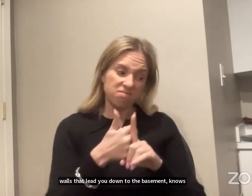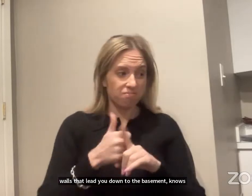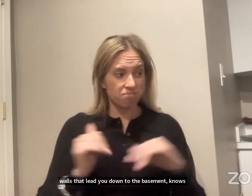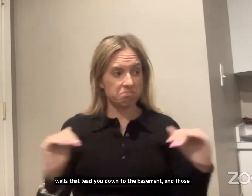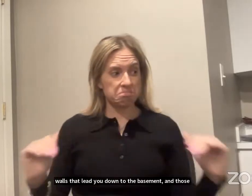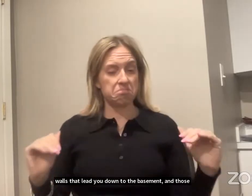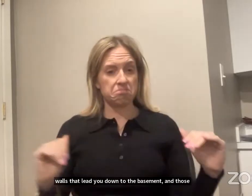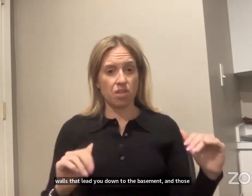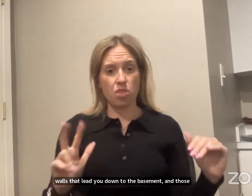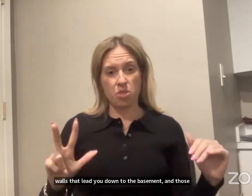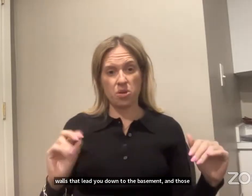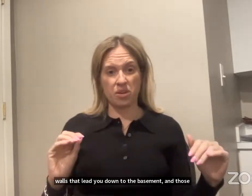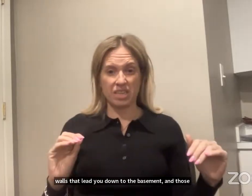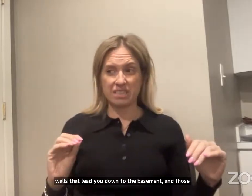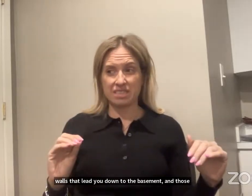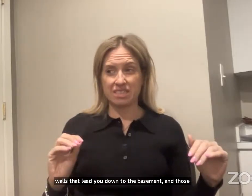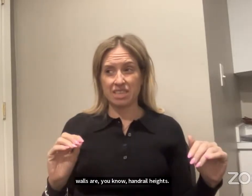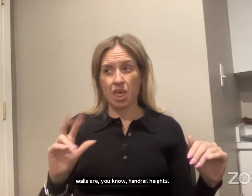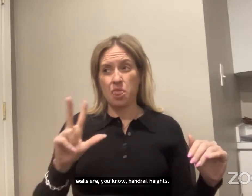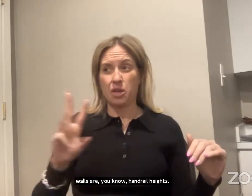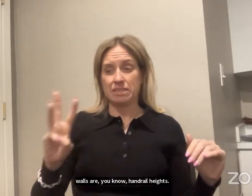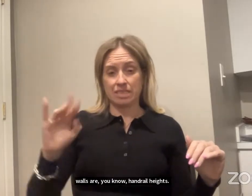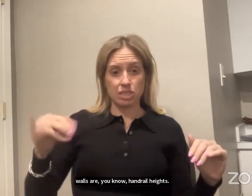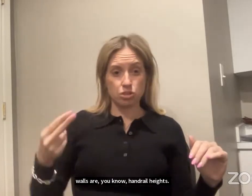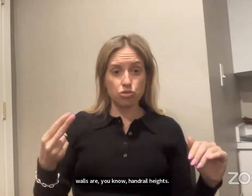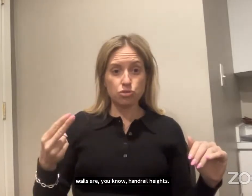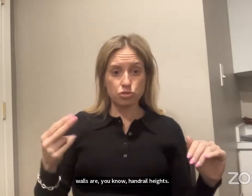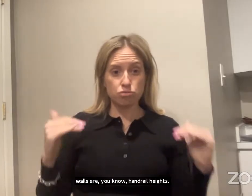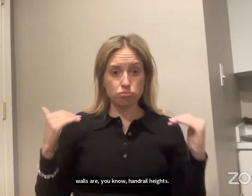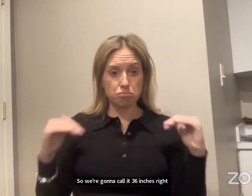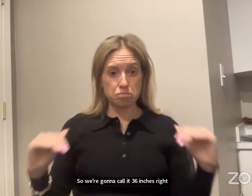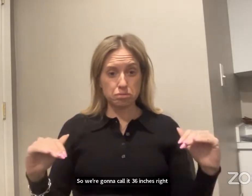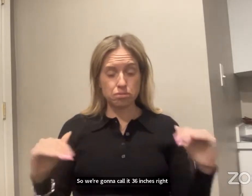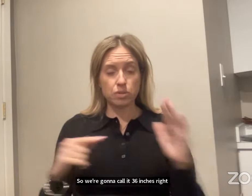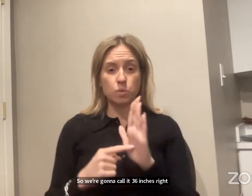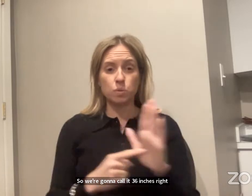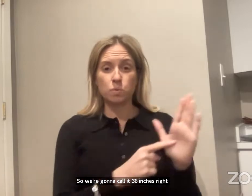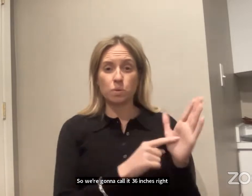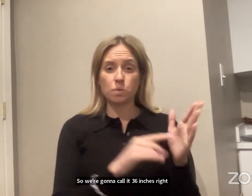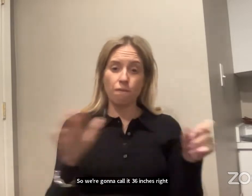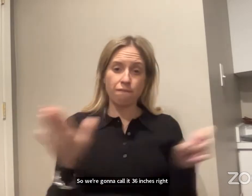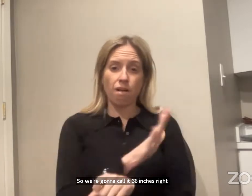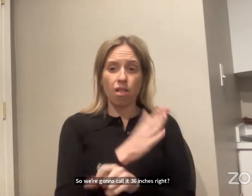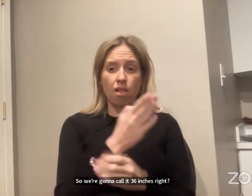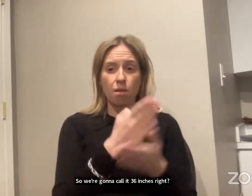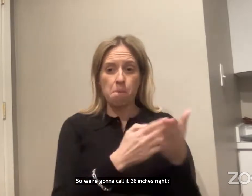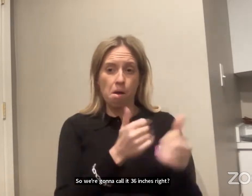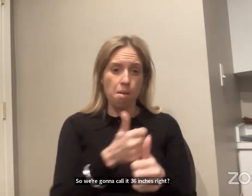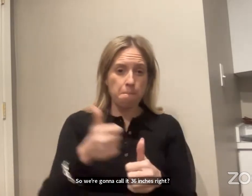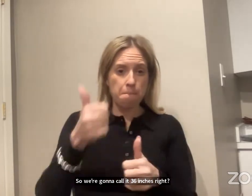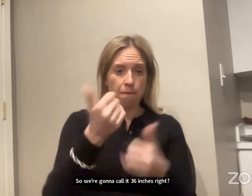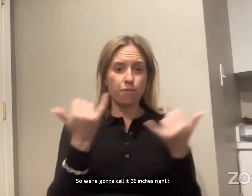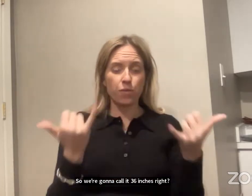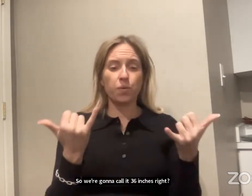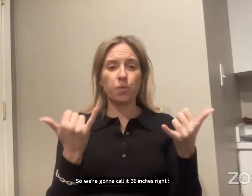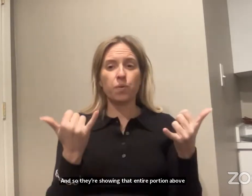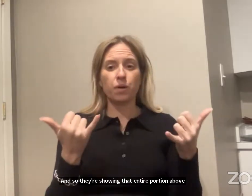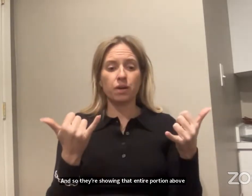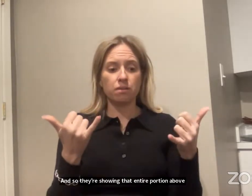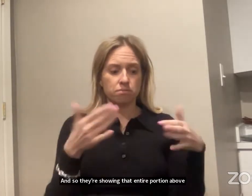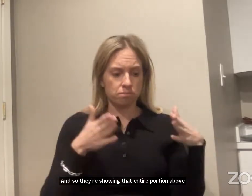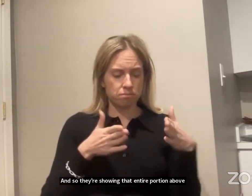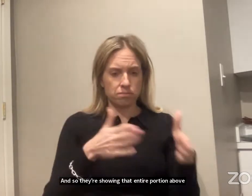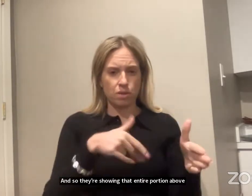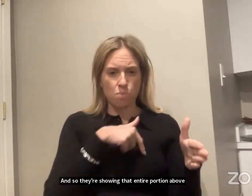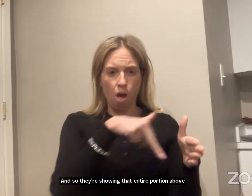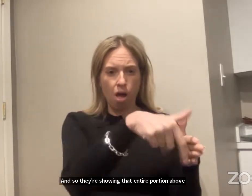it 36 inches, right? And so they're showing that entire portion above the current sidewalk, the